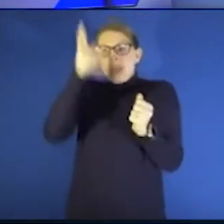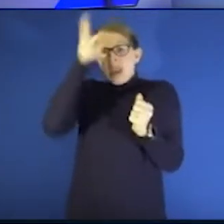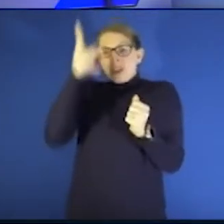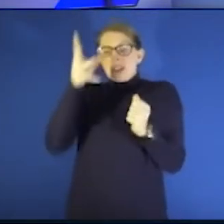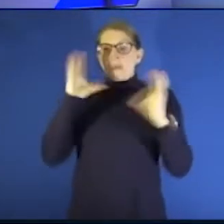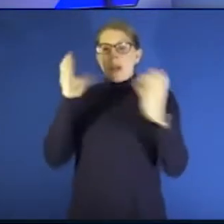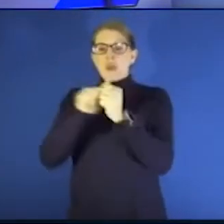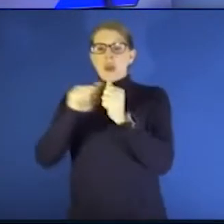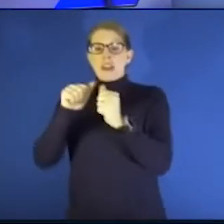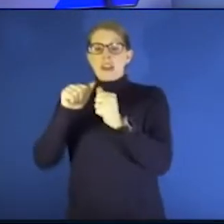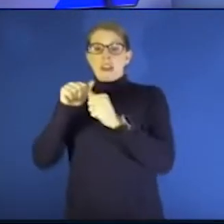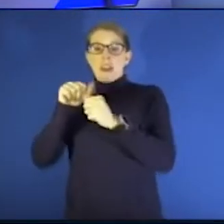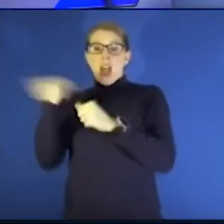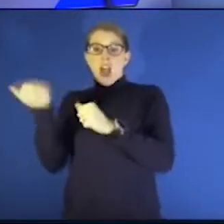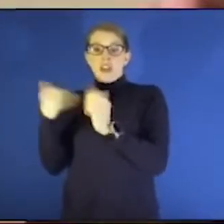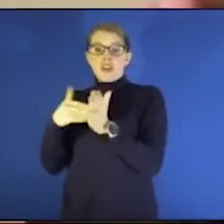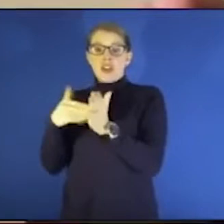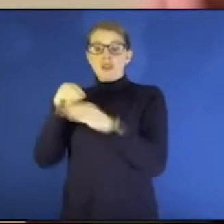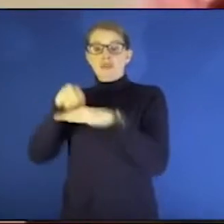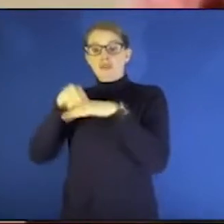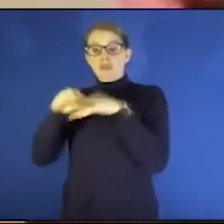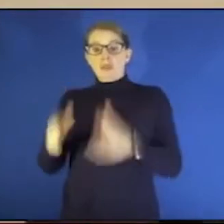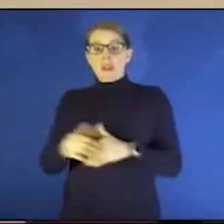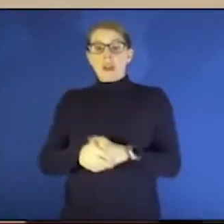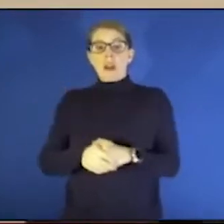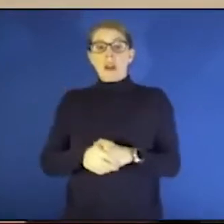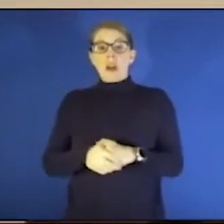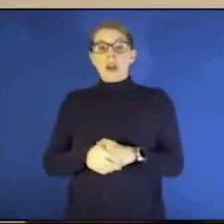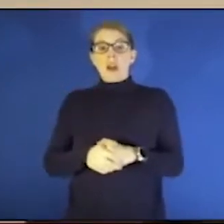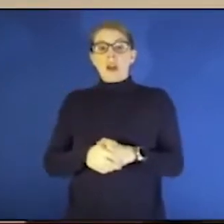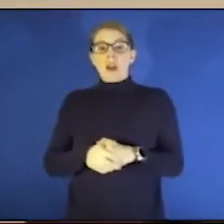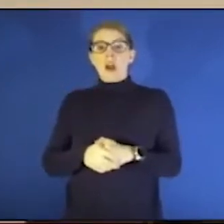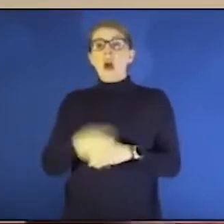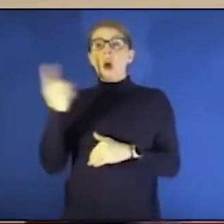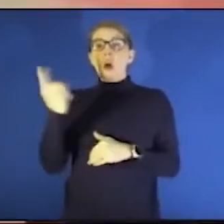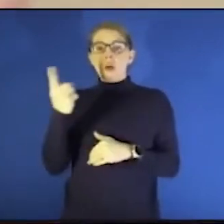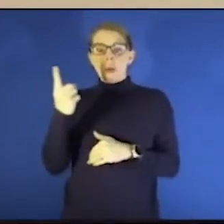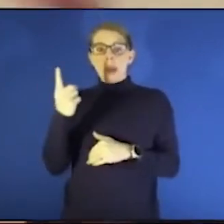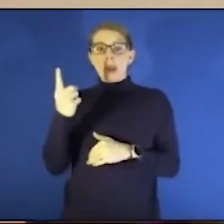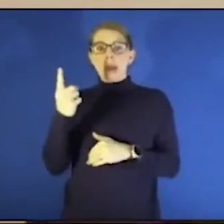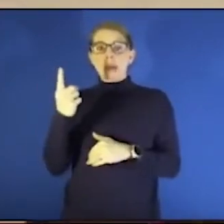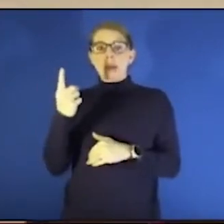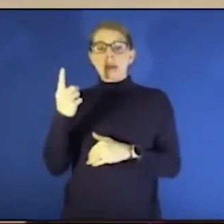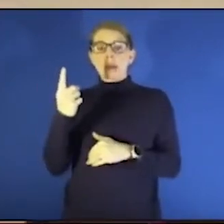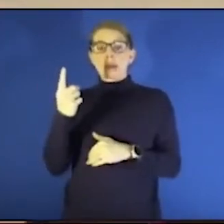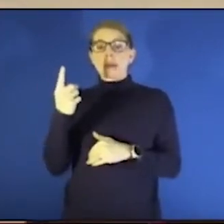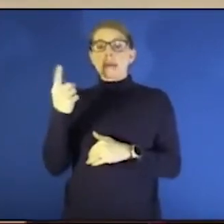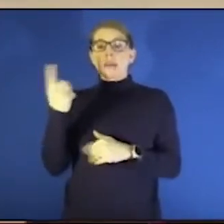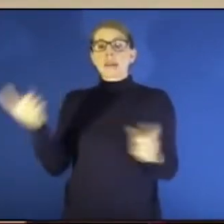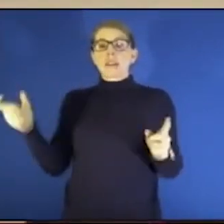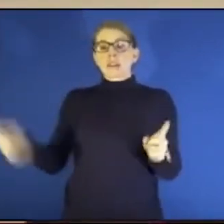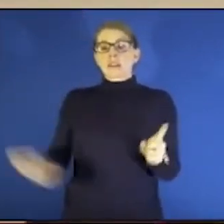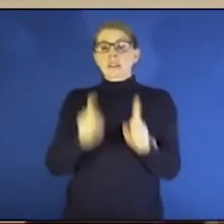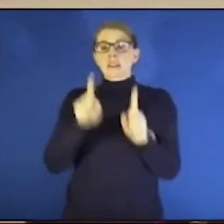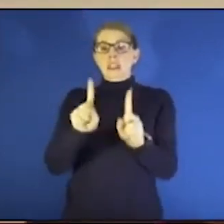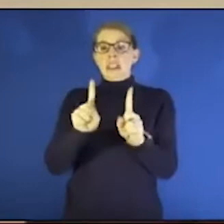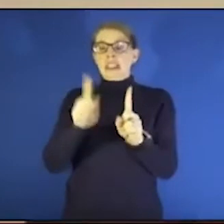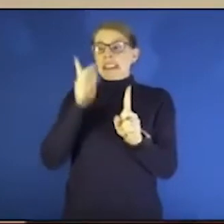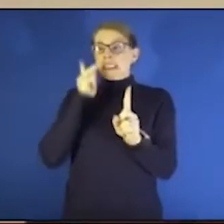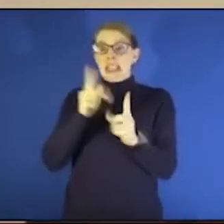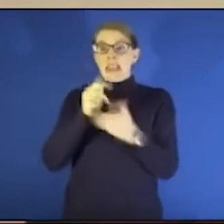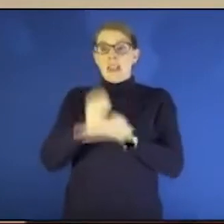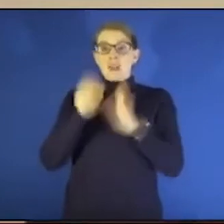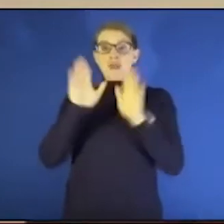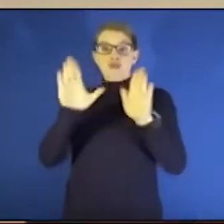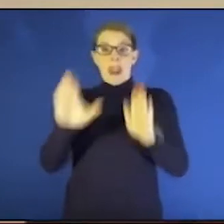well? Always great to see the outside source, but I want to encourage people always, because if you can get in to see a therapist, great. If you can get in to see a